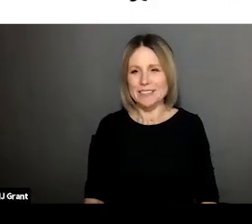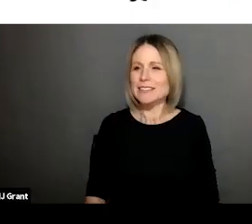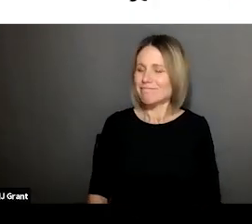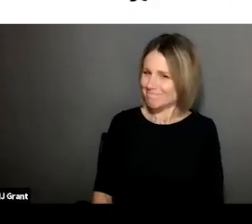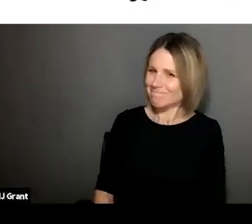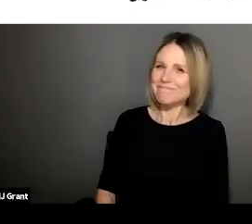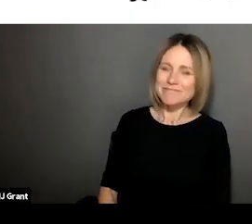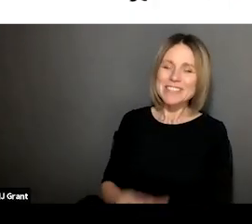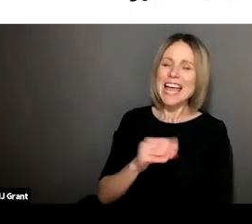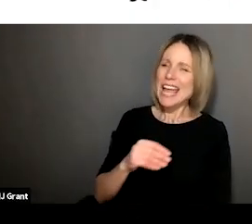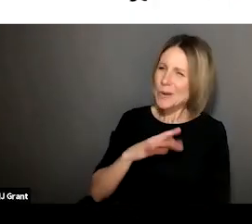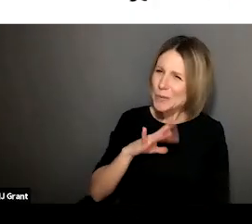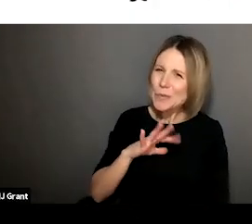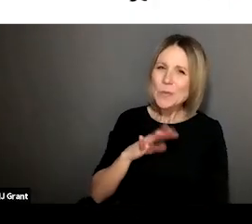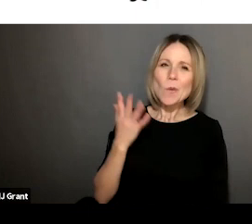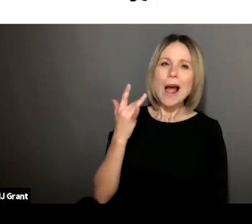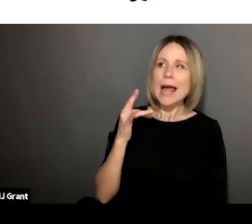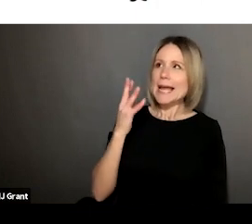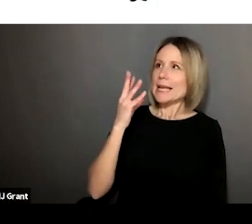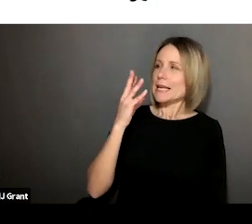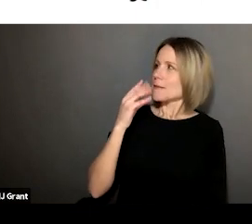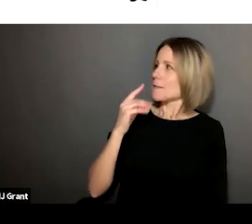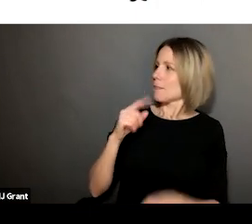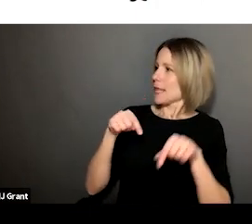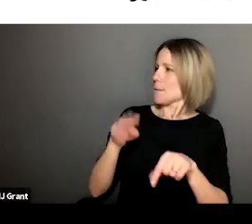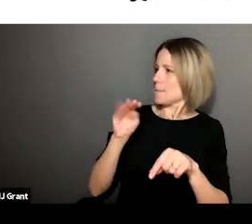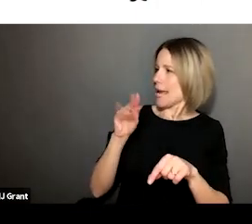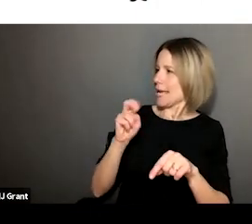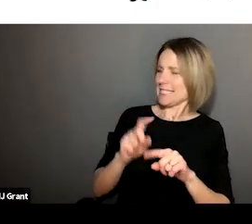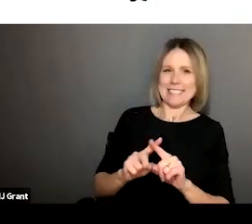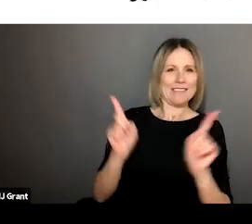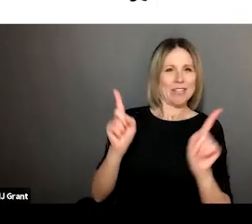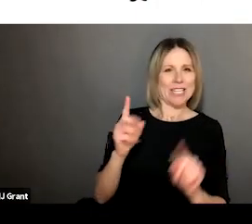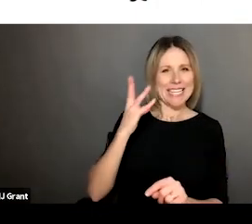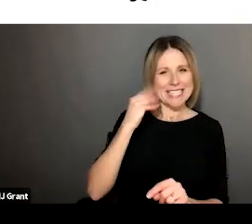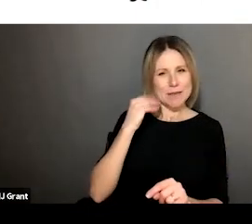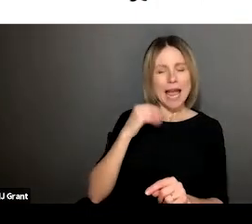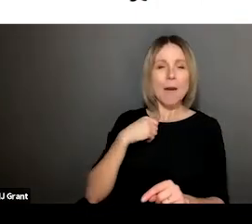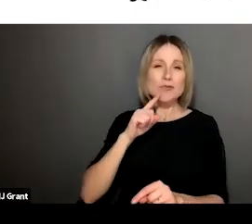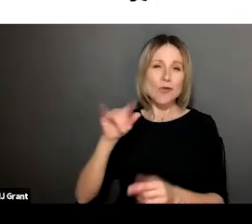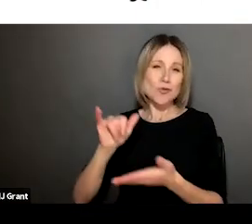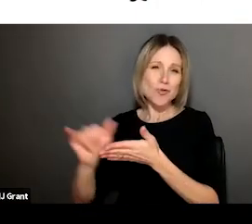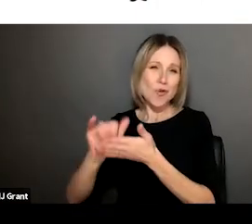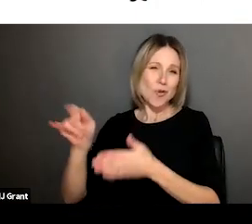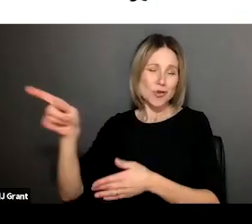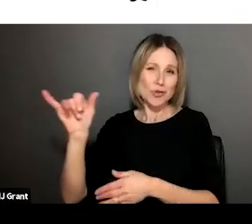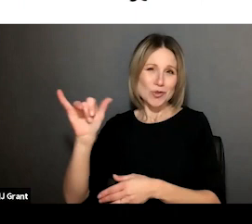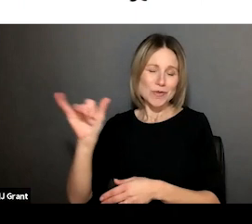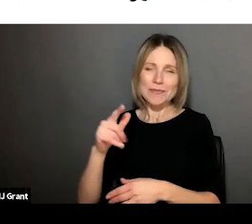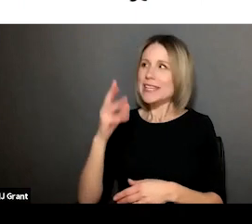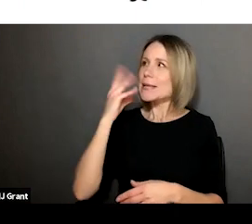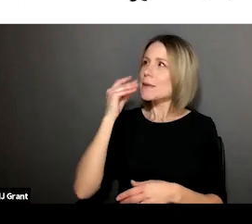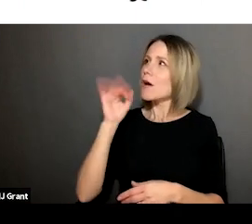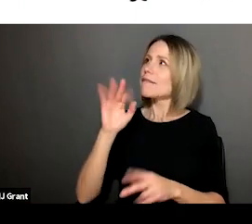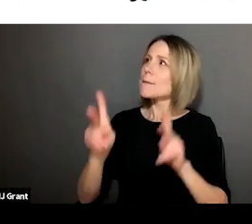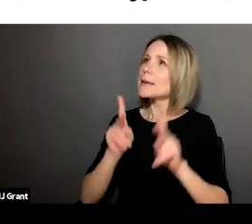remarkable how different the experience we've had up here in Maine, probably in New York as well, to the experience of some of the people